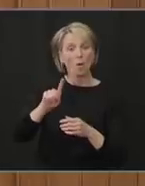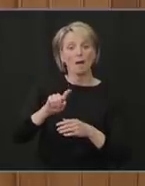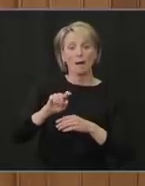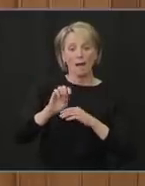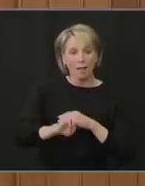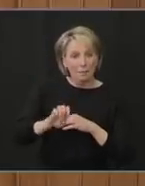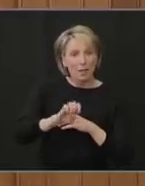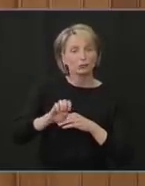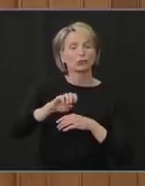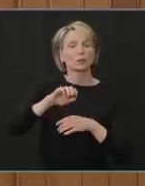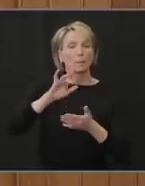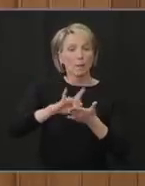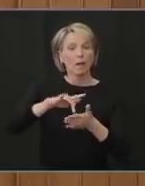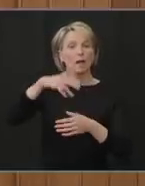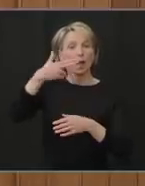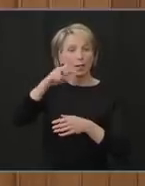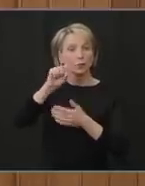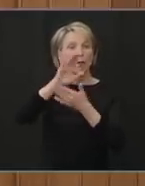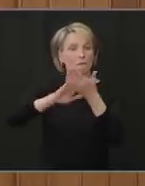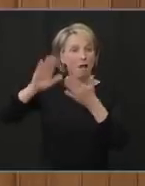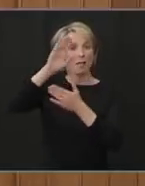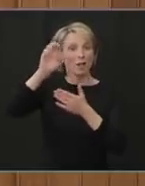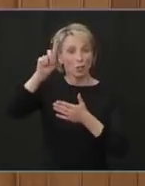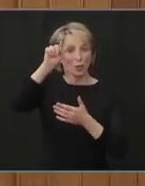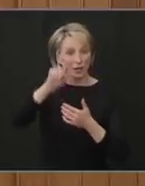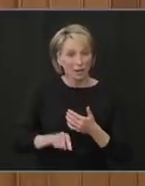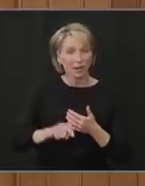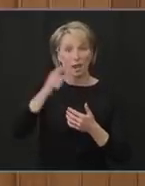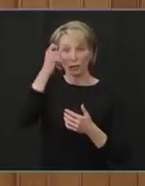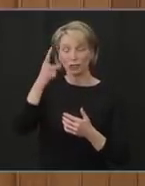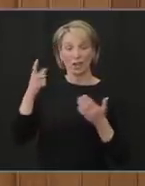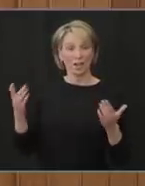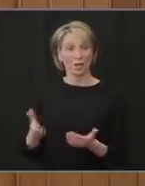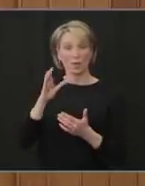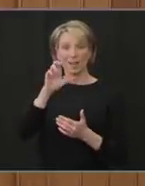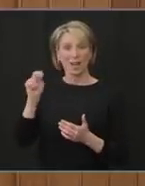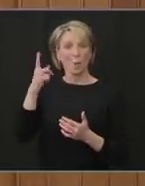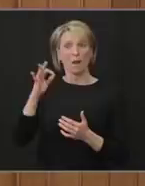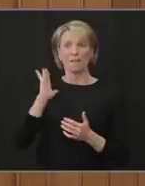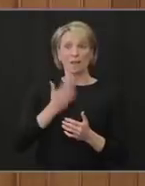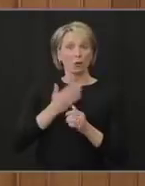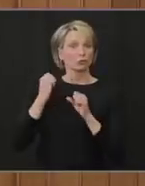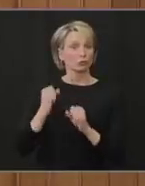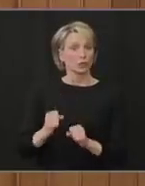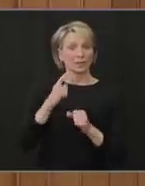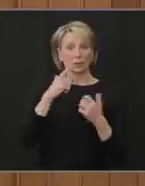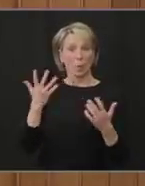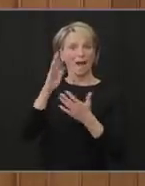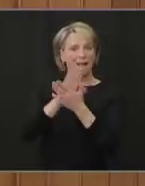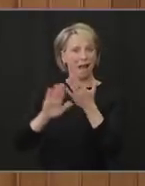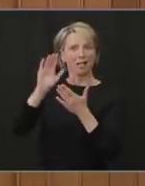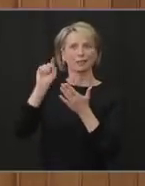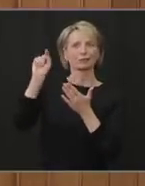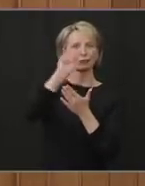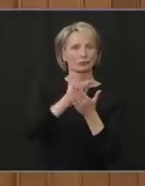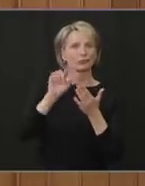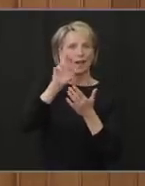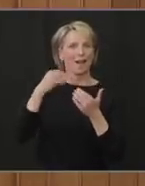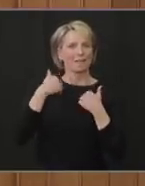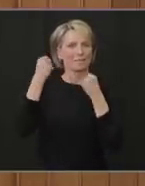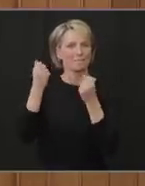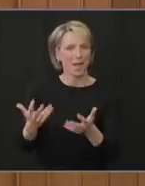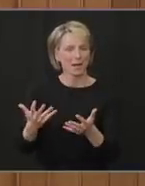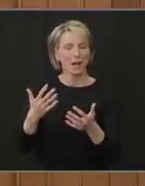education. Connecticut eats, sleeps, and breathes higher education. It's one of our strengths, and we were very worried that some of